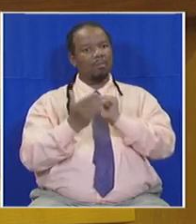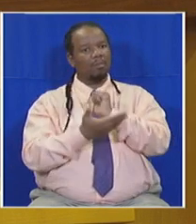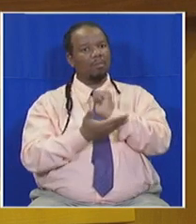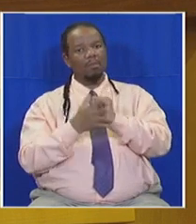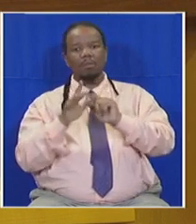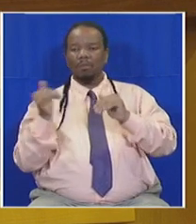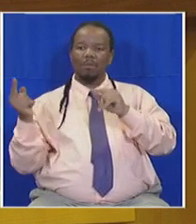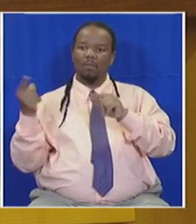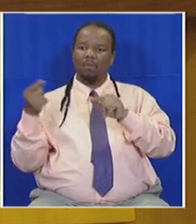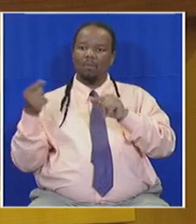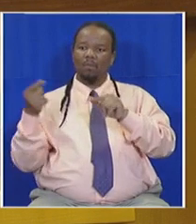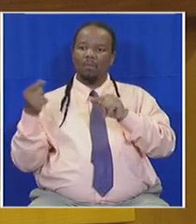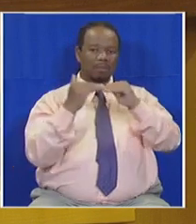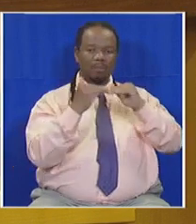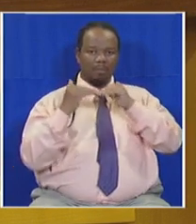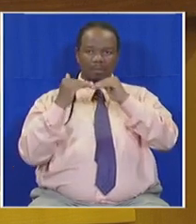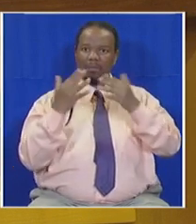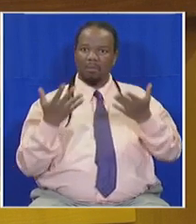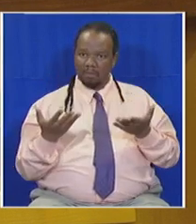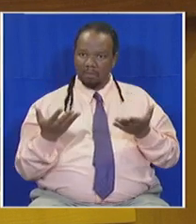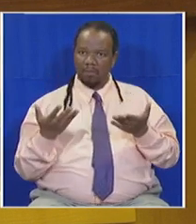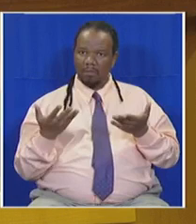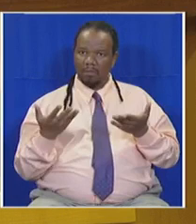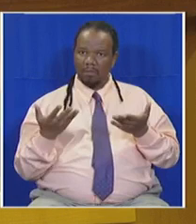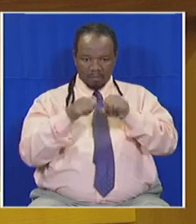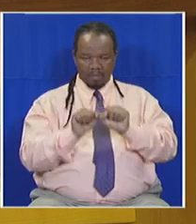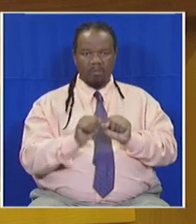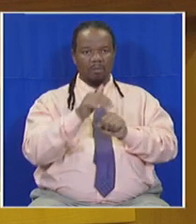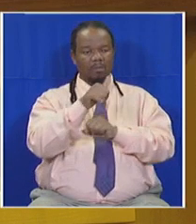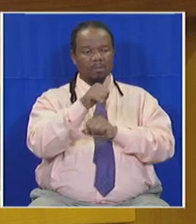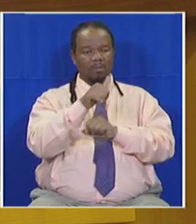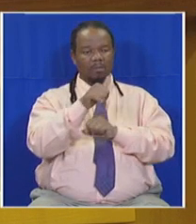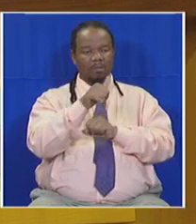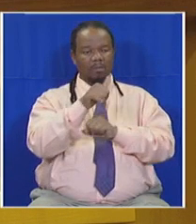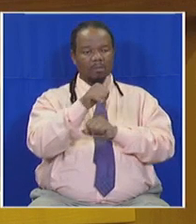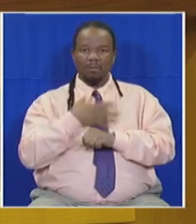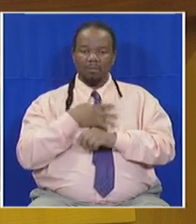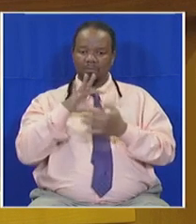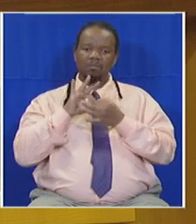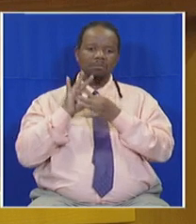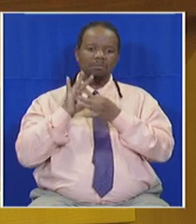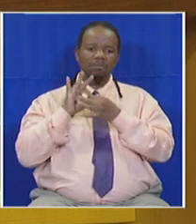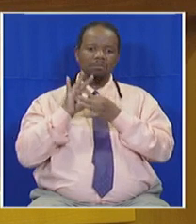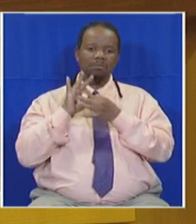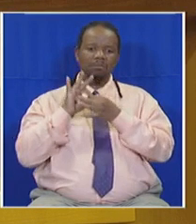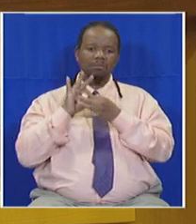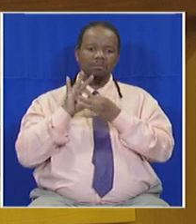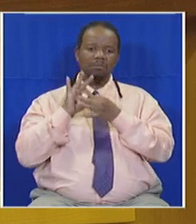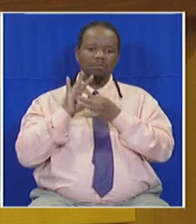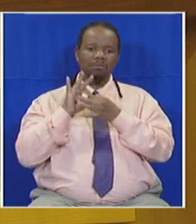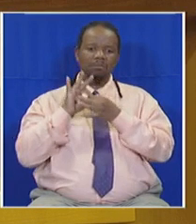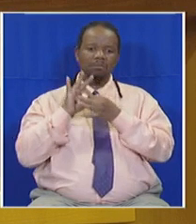equally. Chairperson, the ANC is committed to the strategic objective of building a